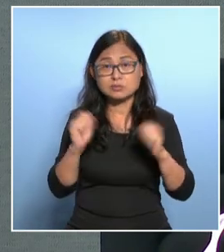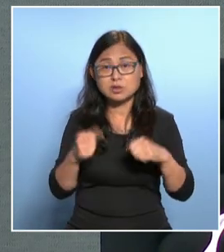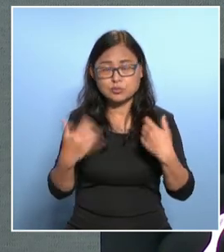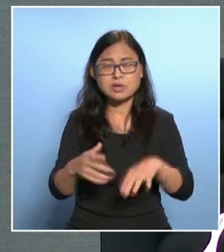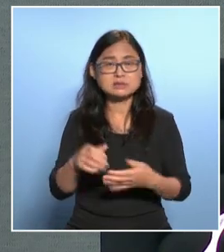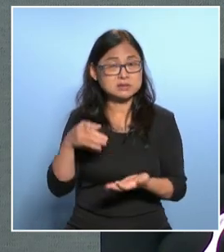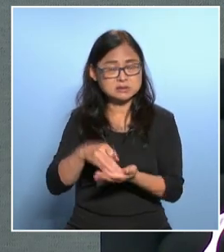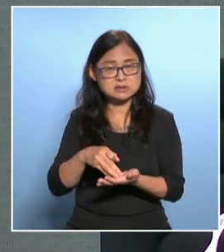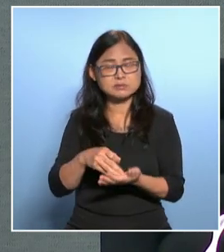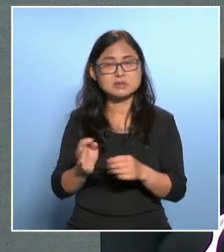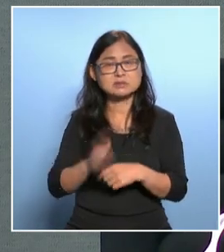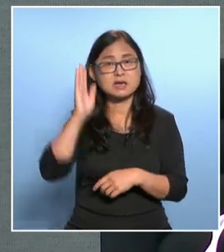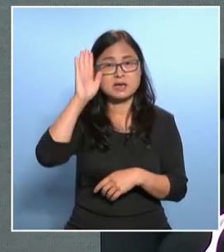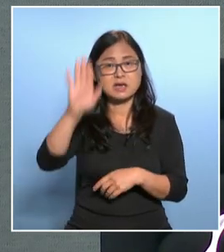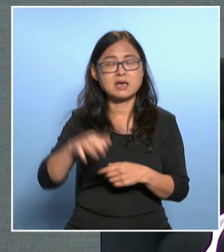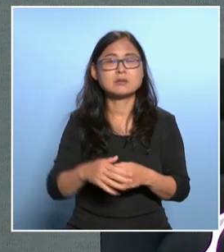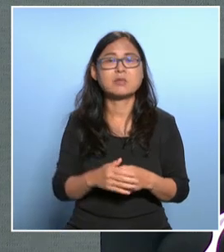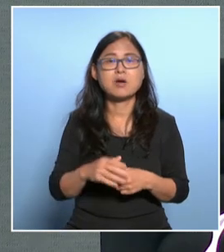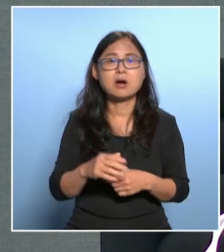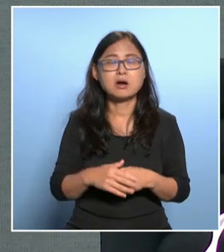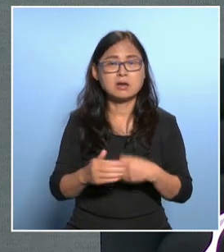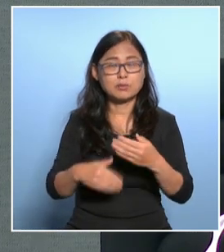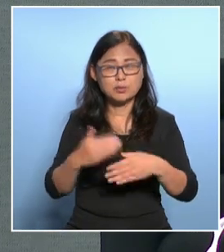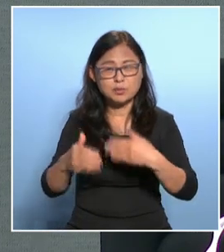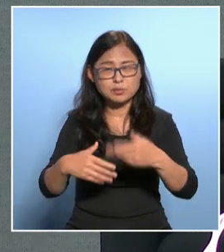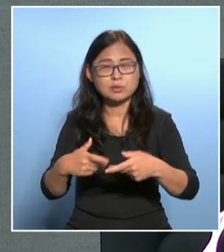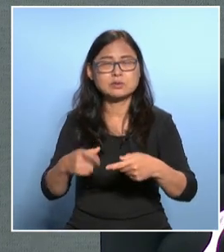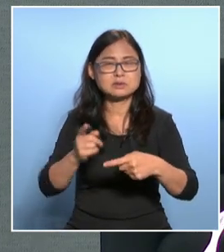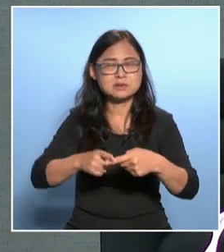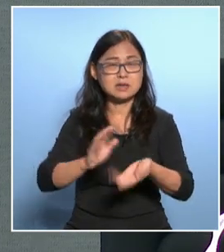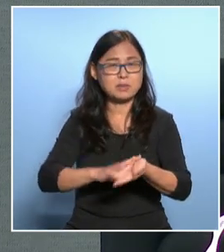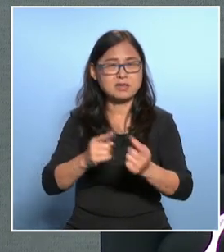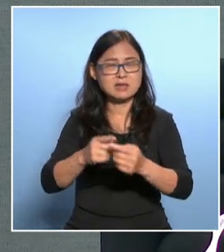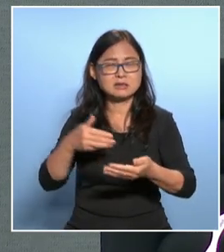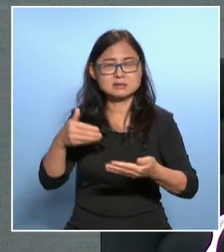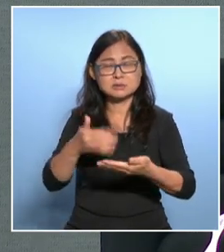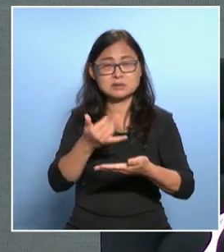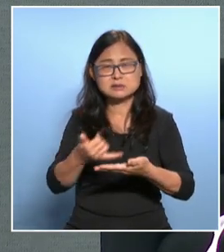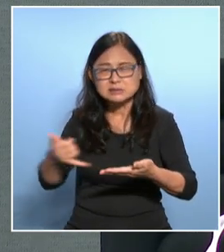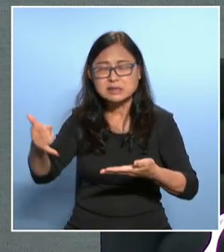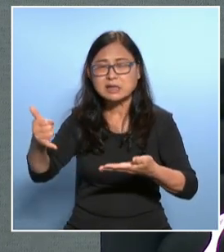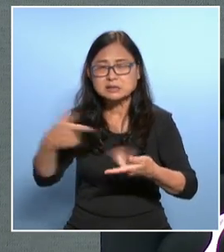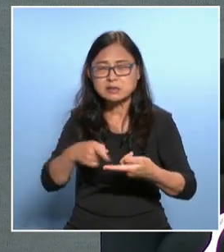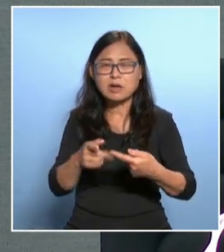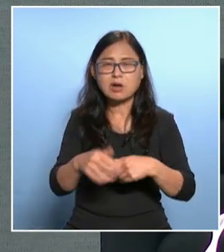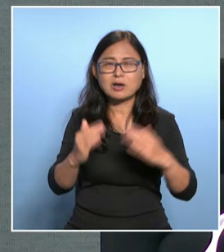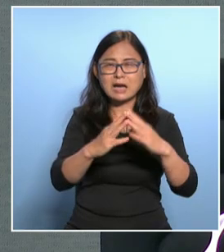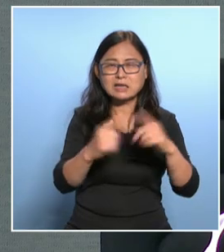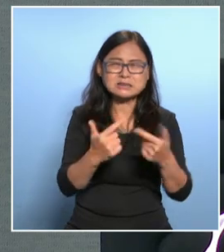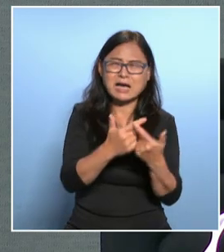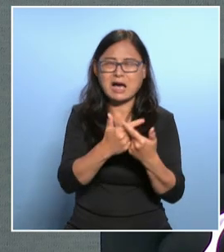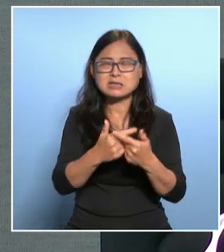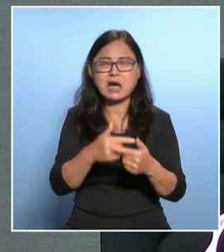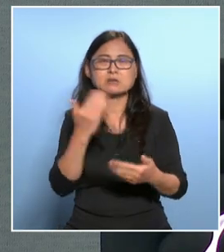The AMD should be signed after this discussion. This is to minimize